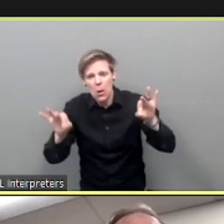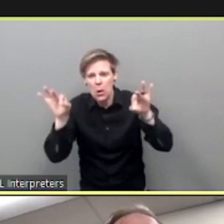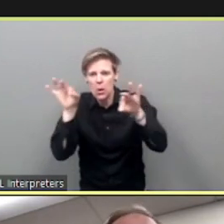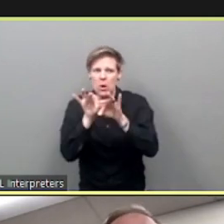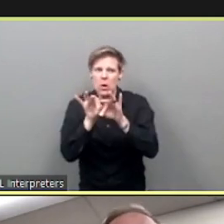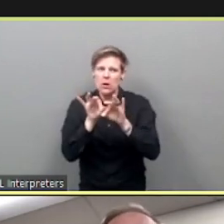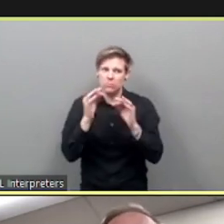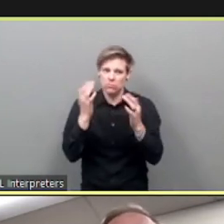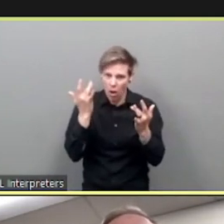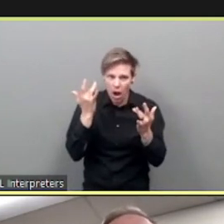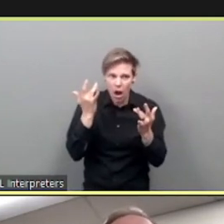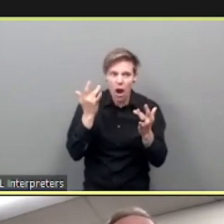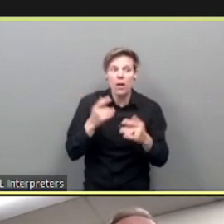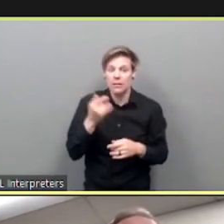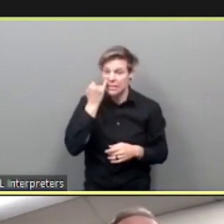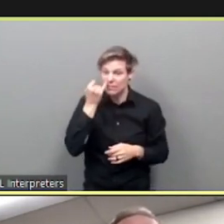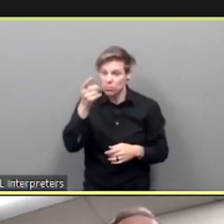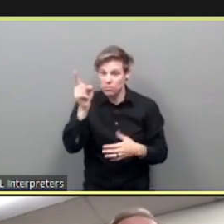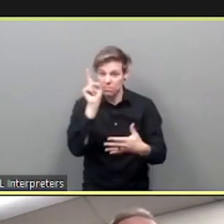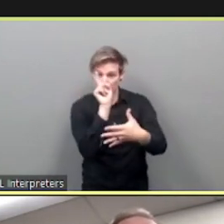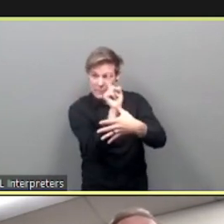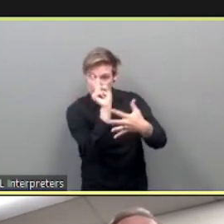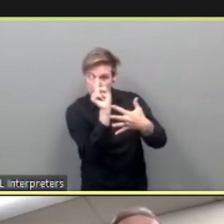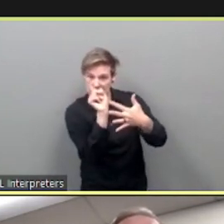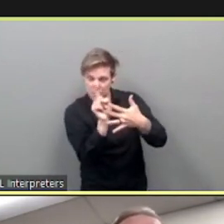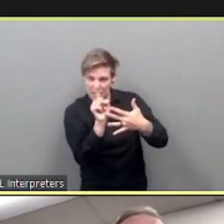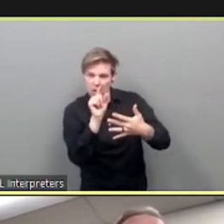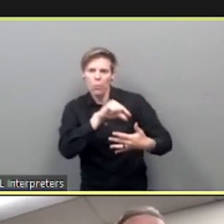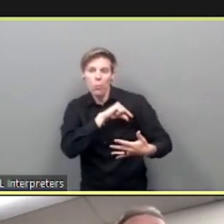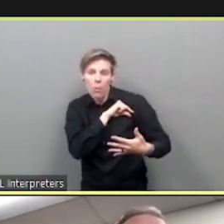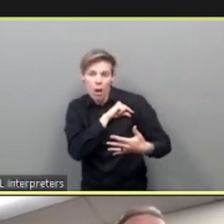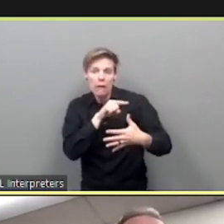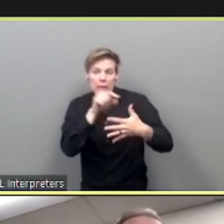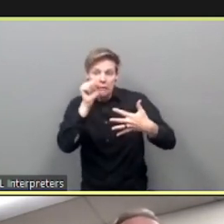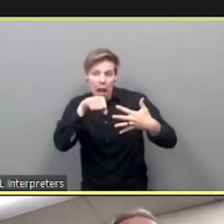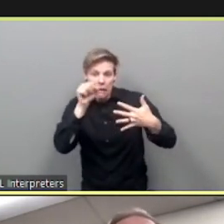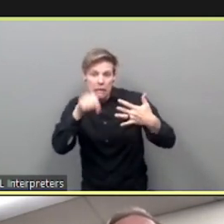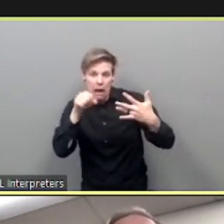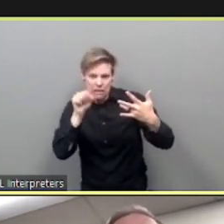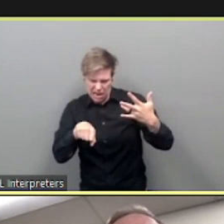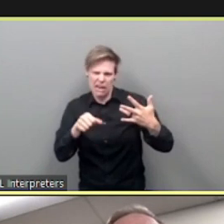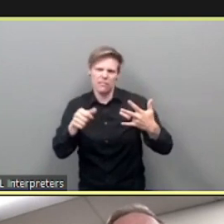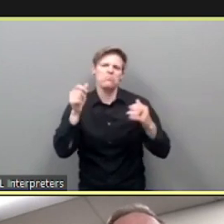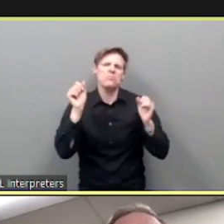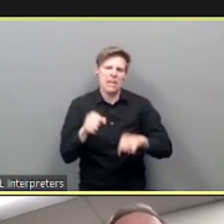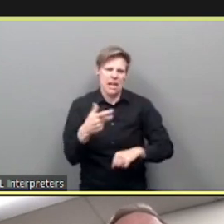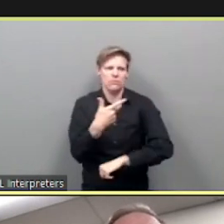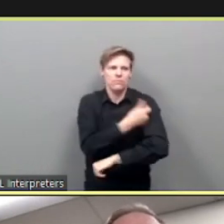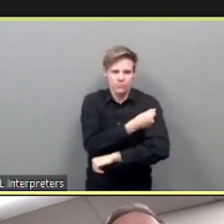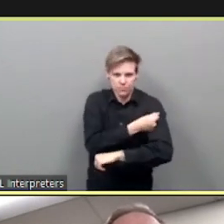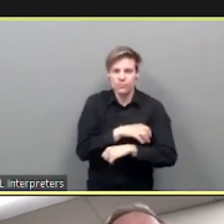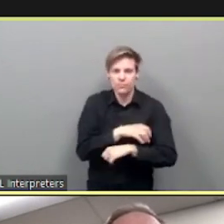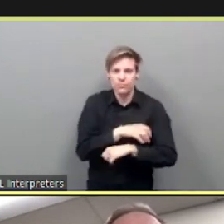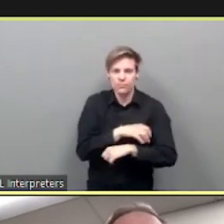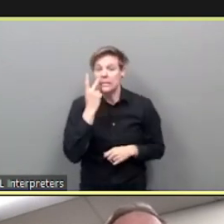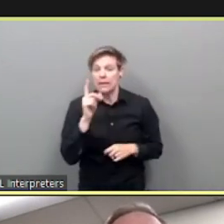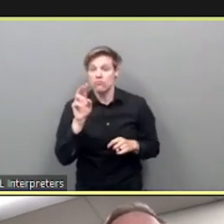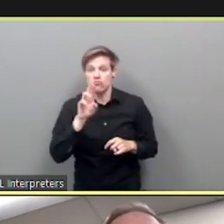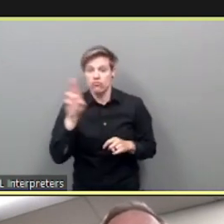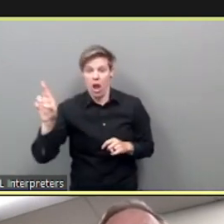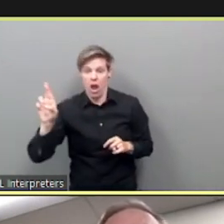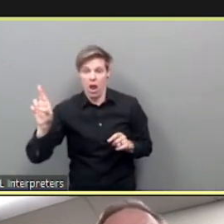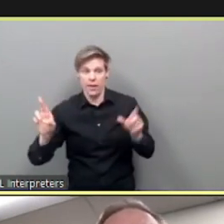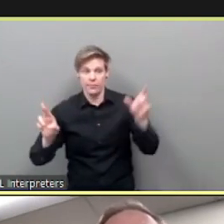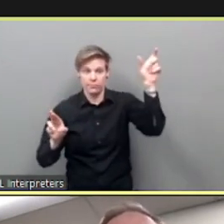criteria. Next slide, please. On the right, we've got the monoclonal antibody treatment that happens